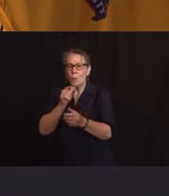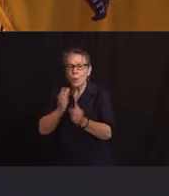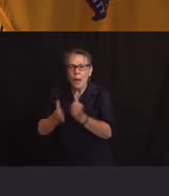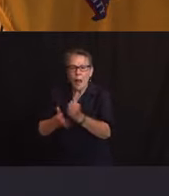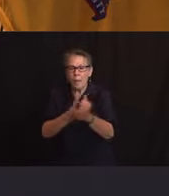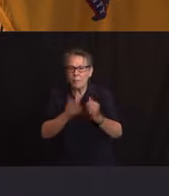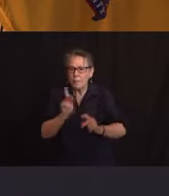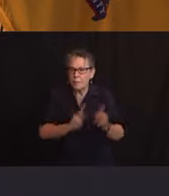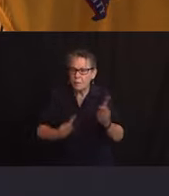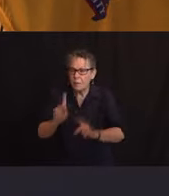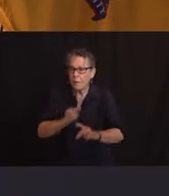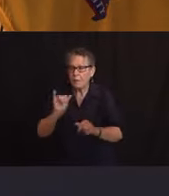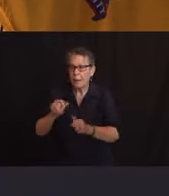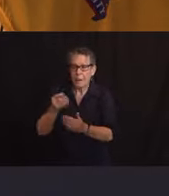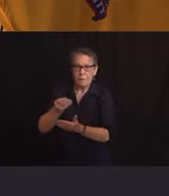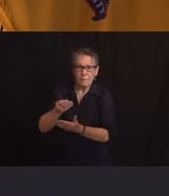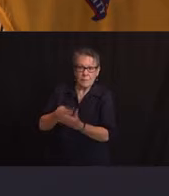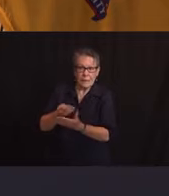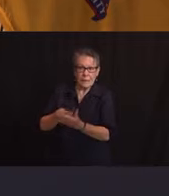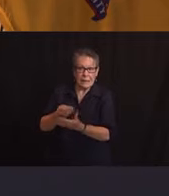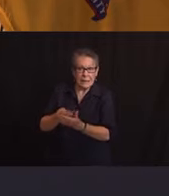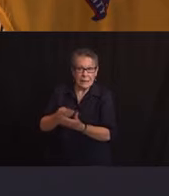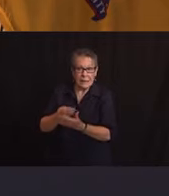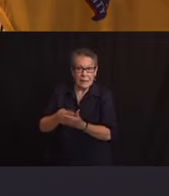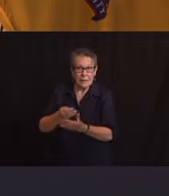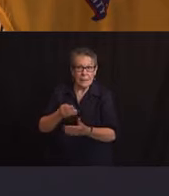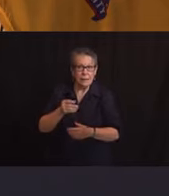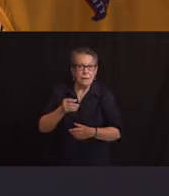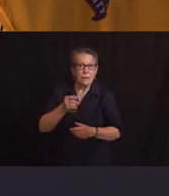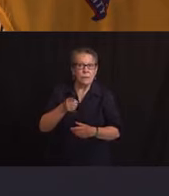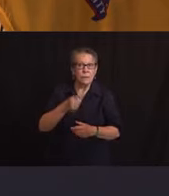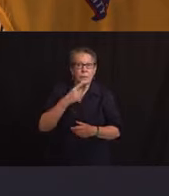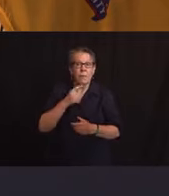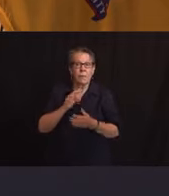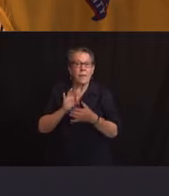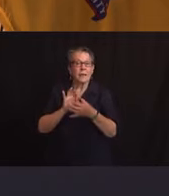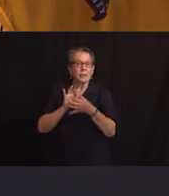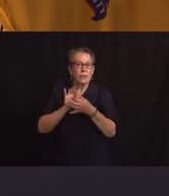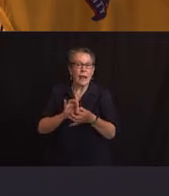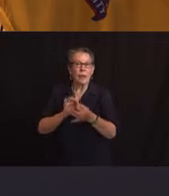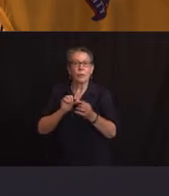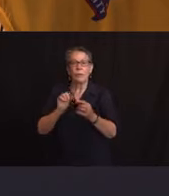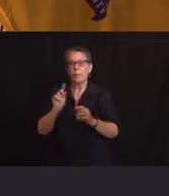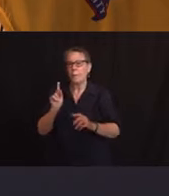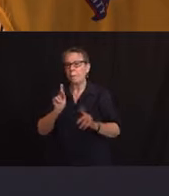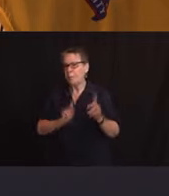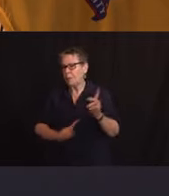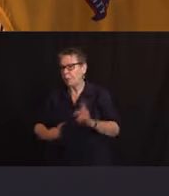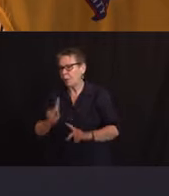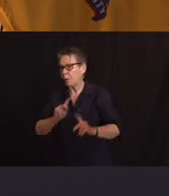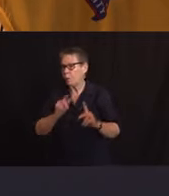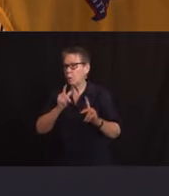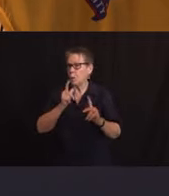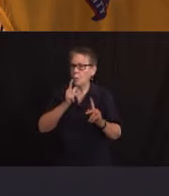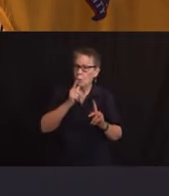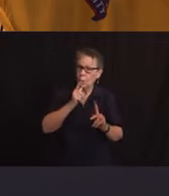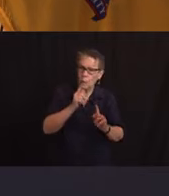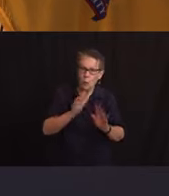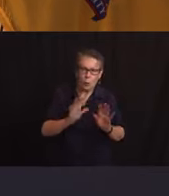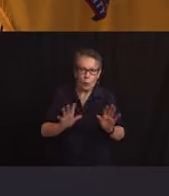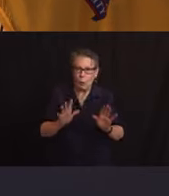you referred to, Michael, as it relates to folks who had been heretofore excluded from